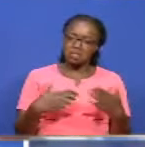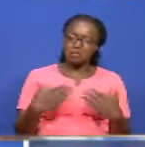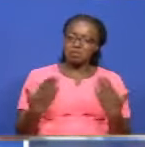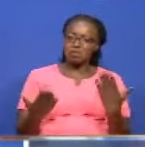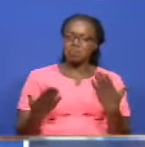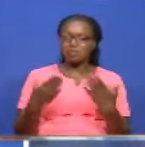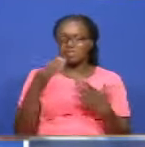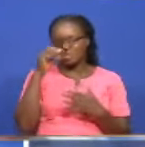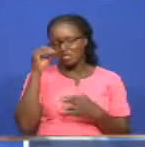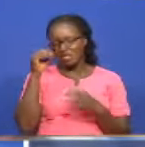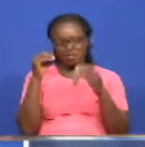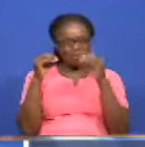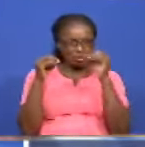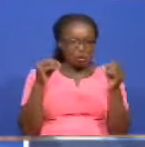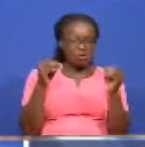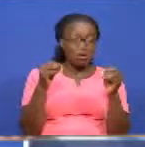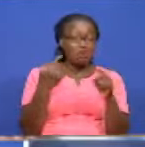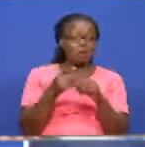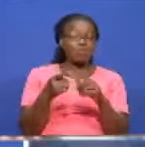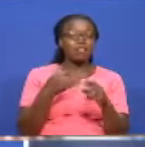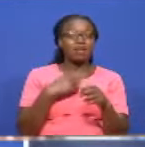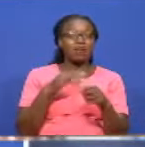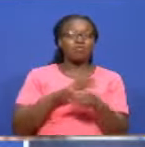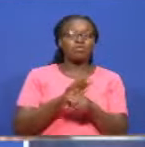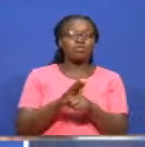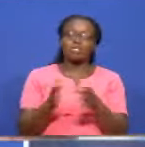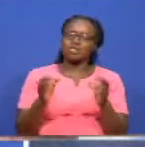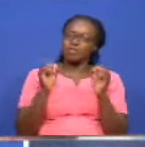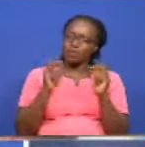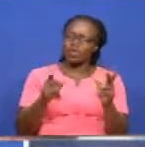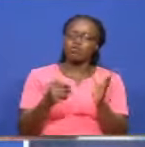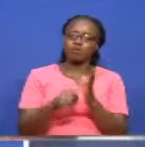hakuna lakini bado uko na hiyo COVID kwa mwili yako. Nikasema it's okay, no